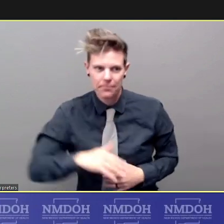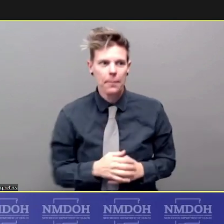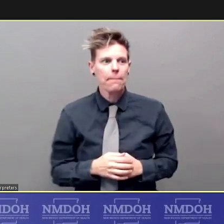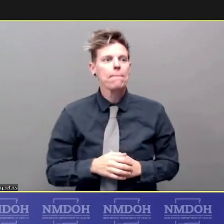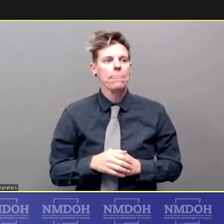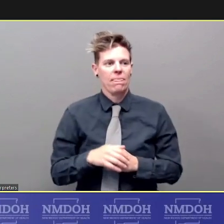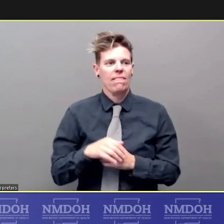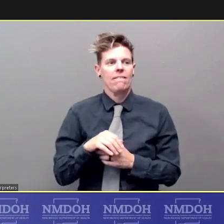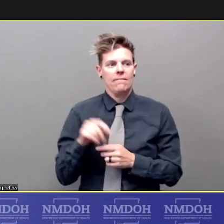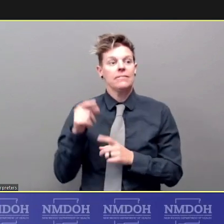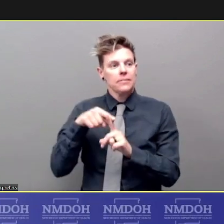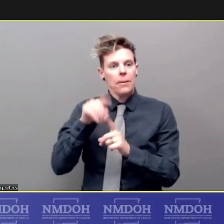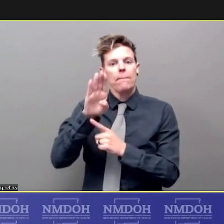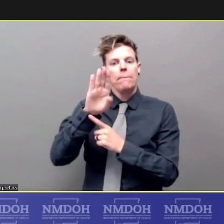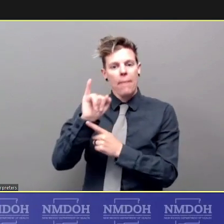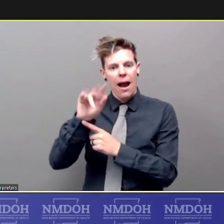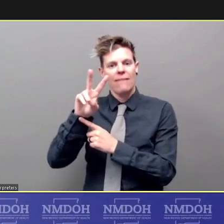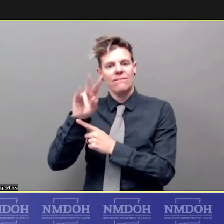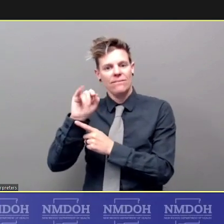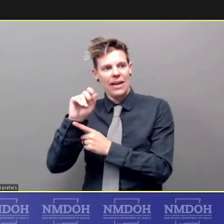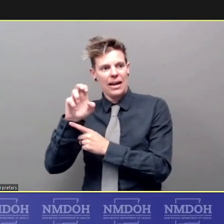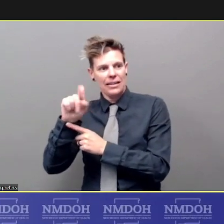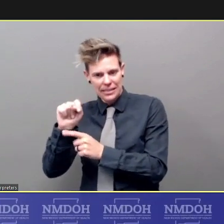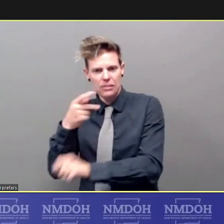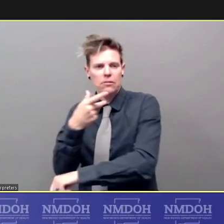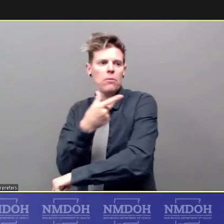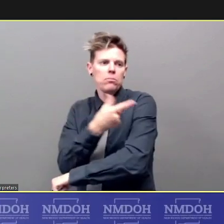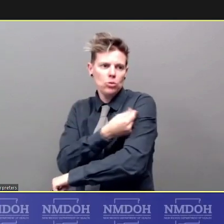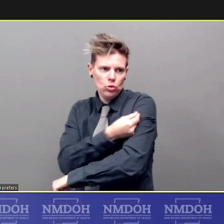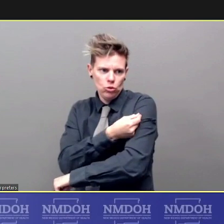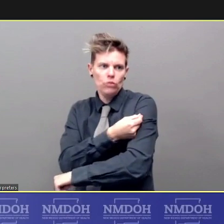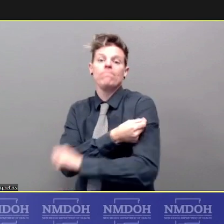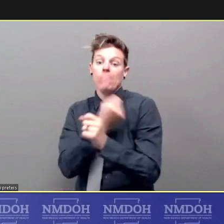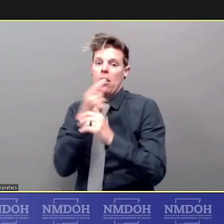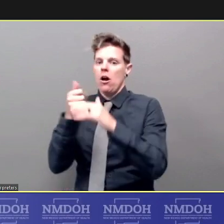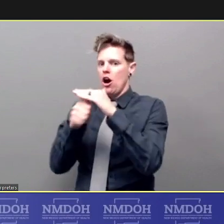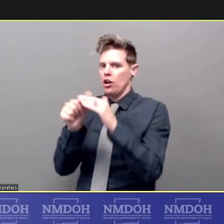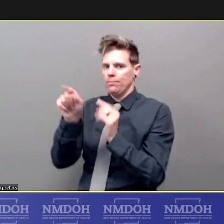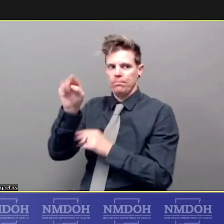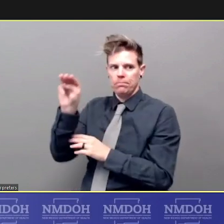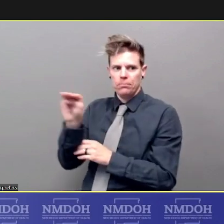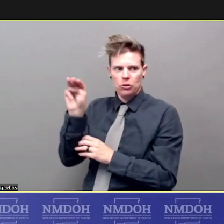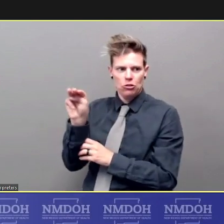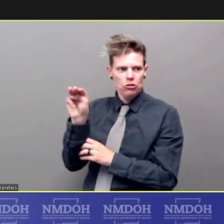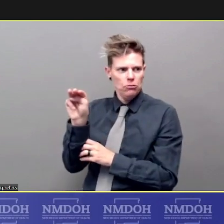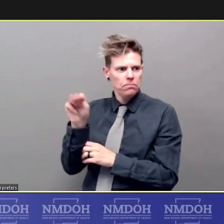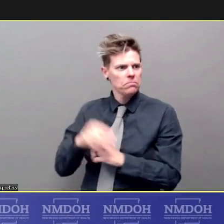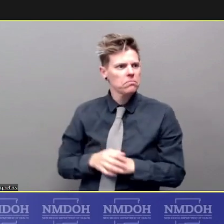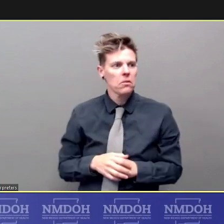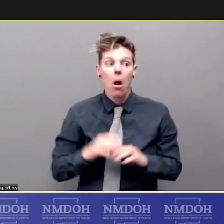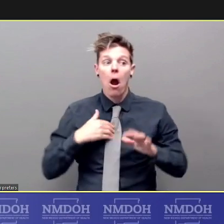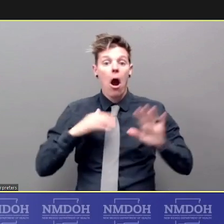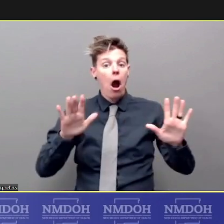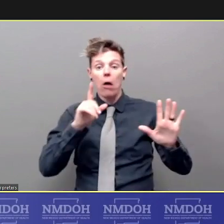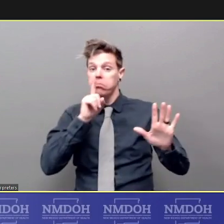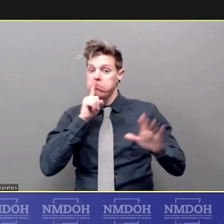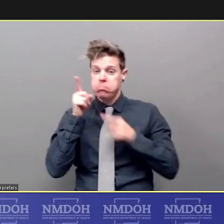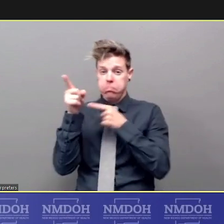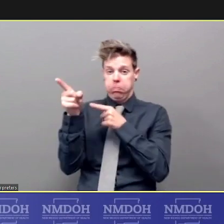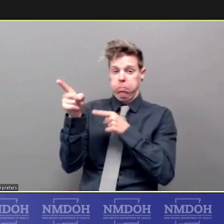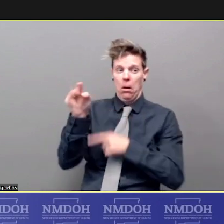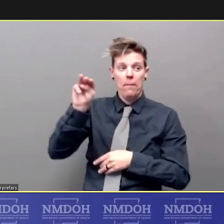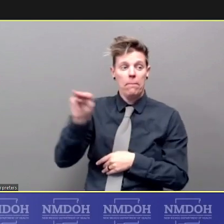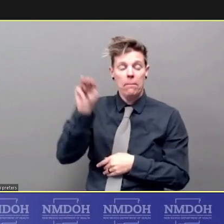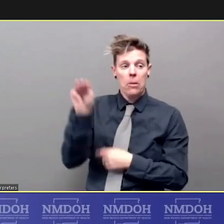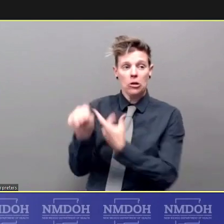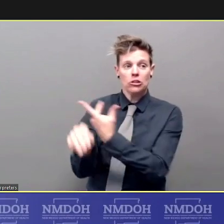booster Moderna. Okay, and I'm not dissing Moderna at all, because I got just as many friends who got the Moderna vaccine and then